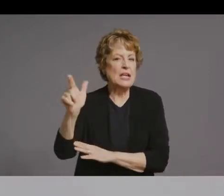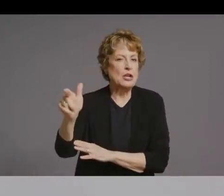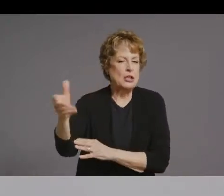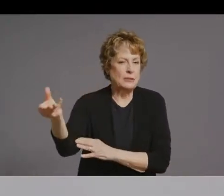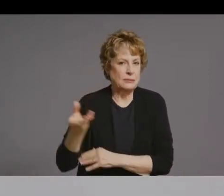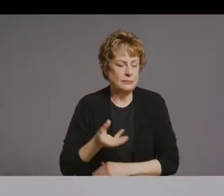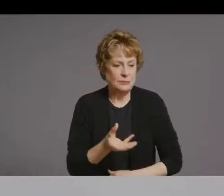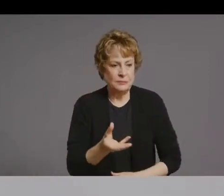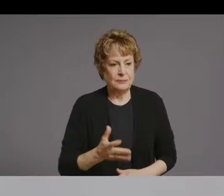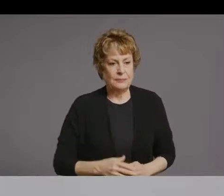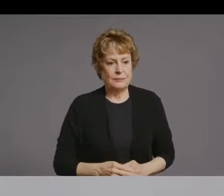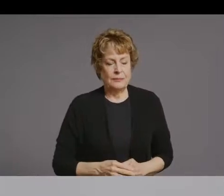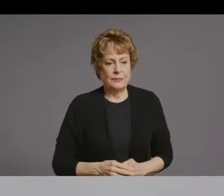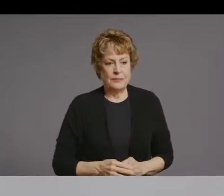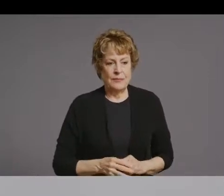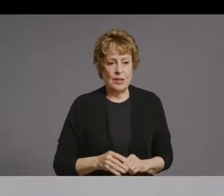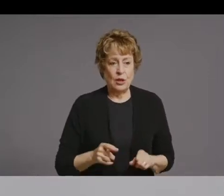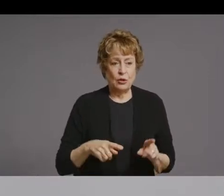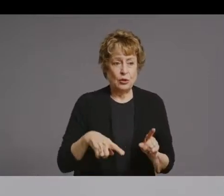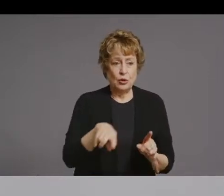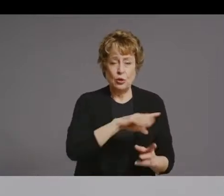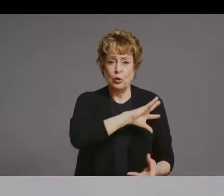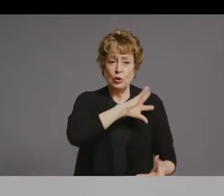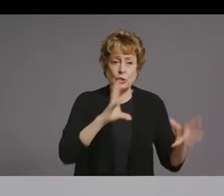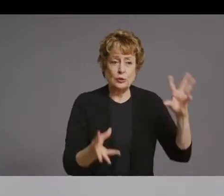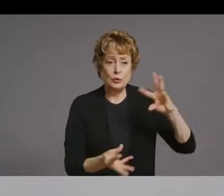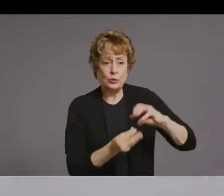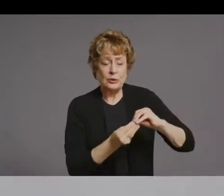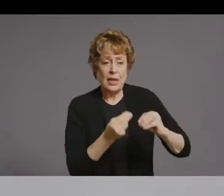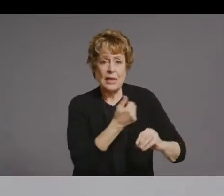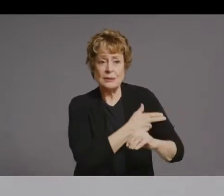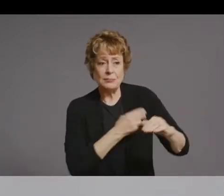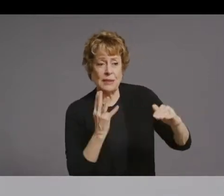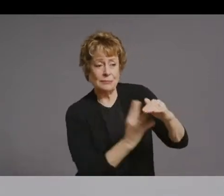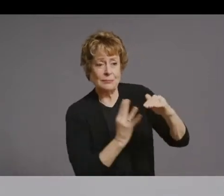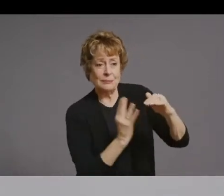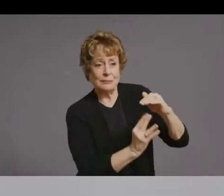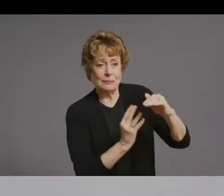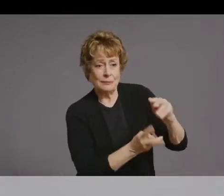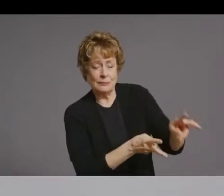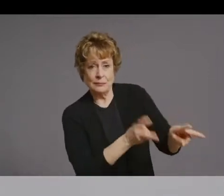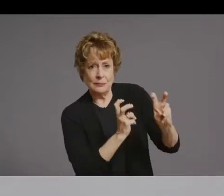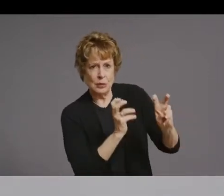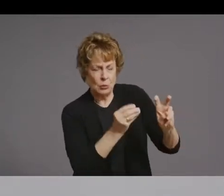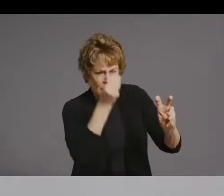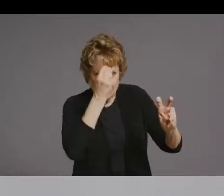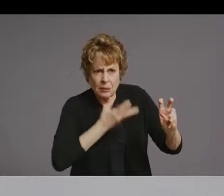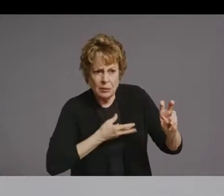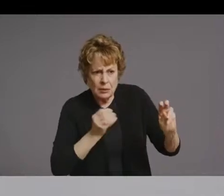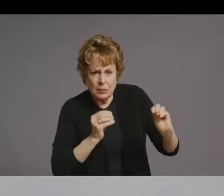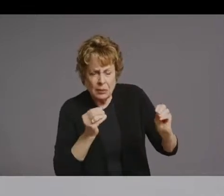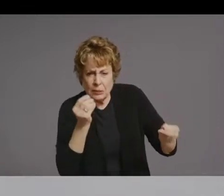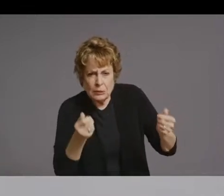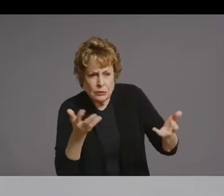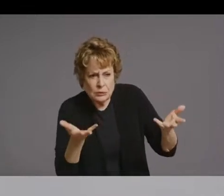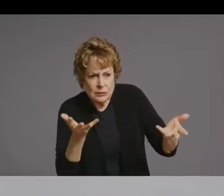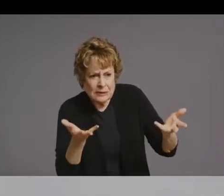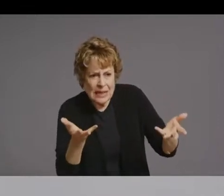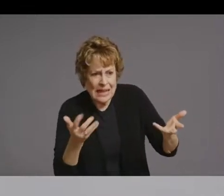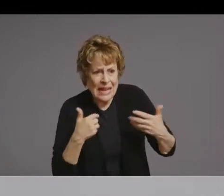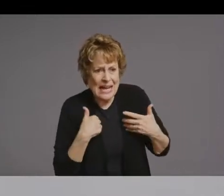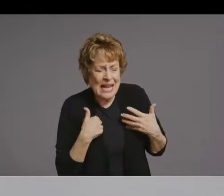were hospitalized, they got really sick, or no one or give no information? I'd have to check. I don't have a